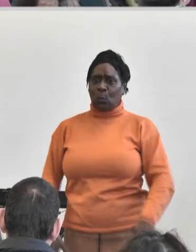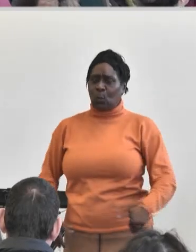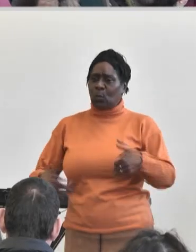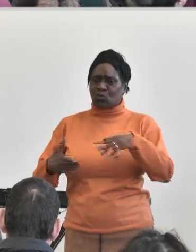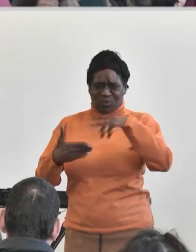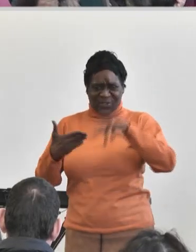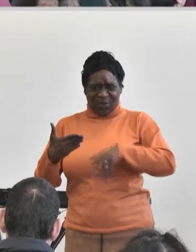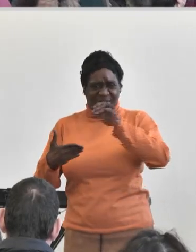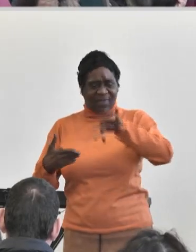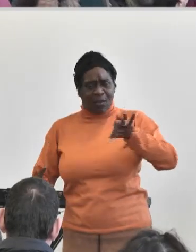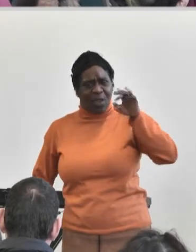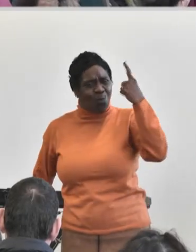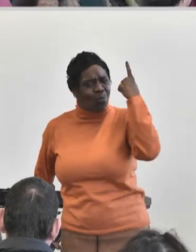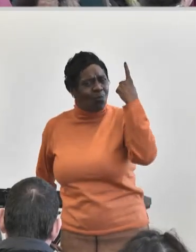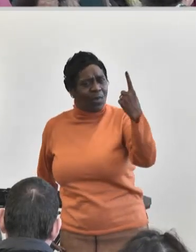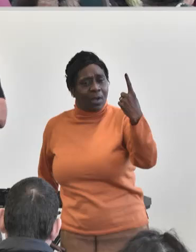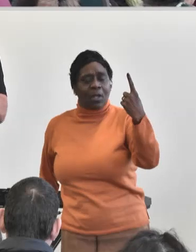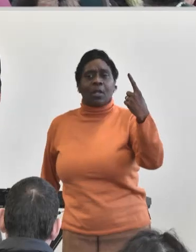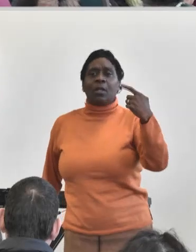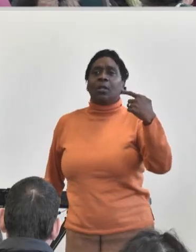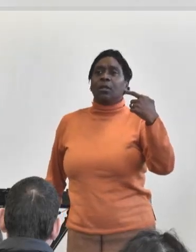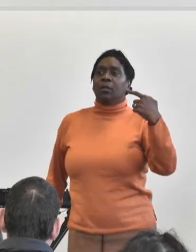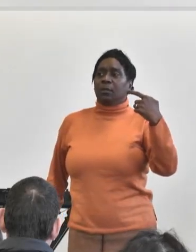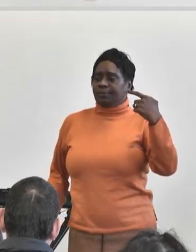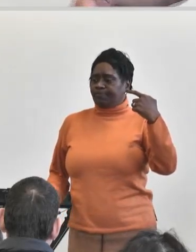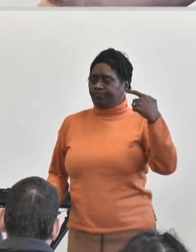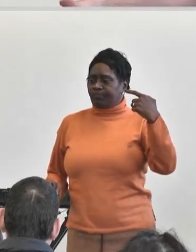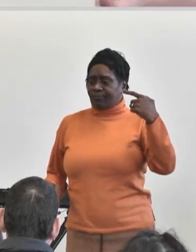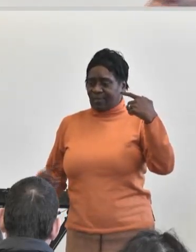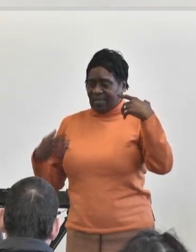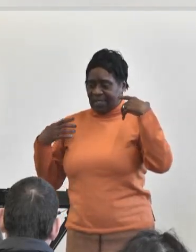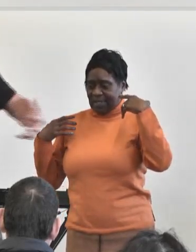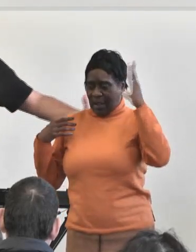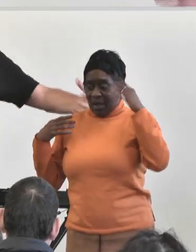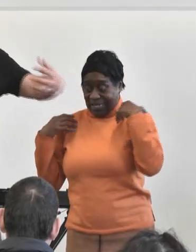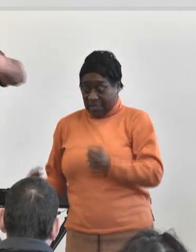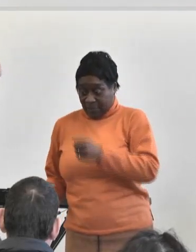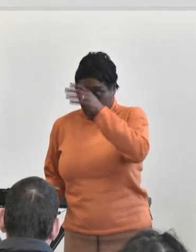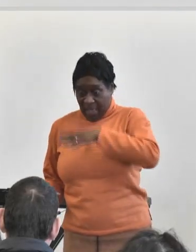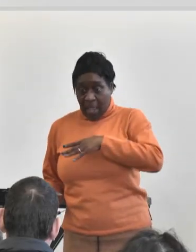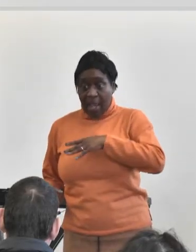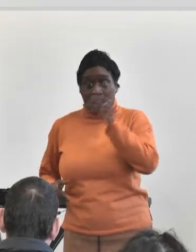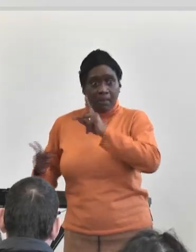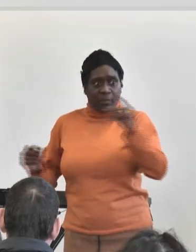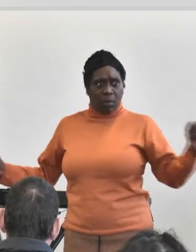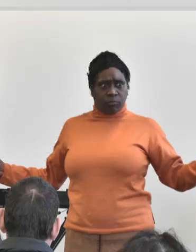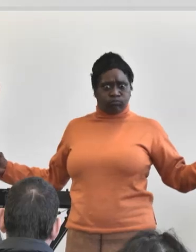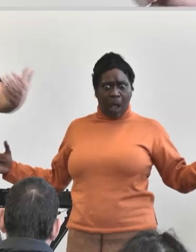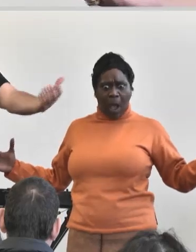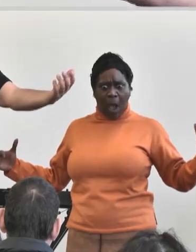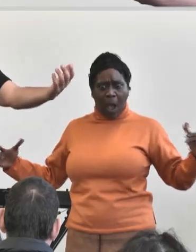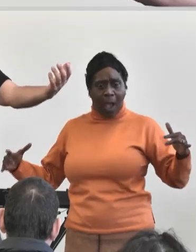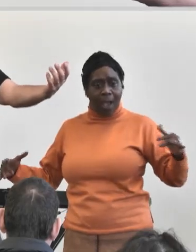of that sermon, that one, los resultados de ese sermón, he healed that man, and sanó then ese hombre, people gathered, la gente se reunió,